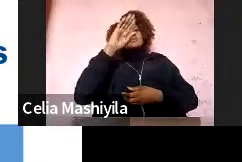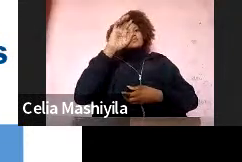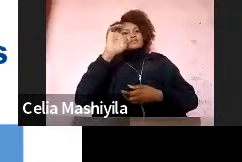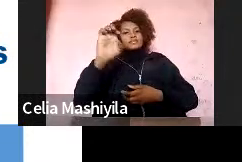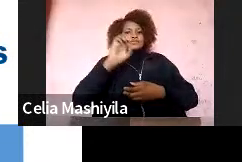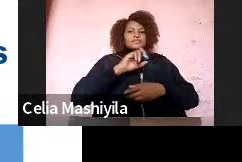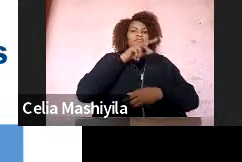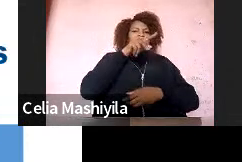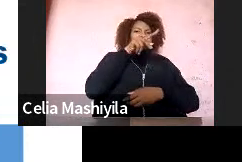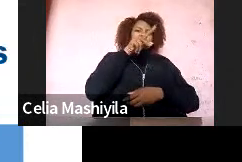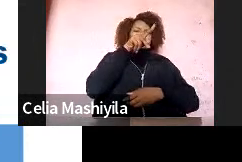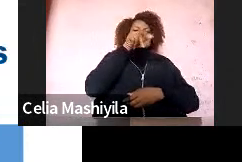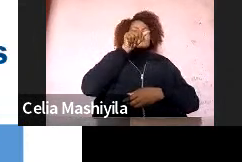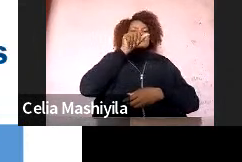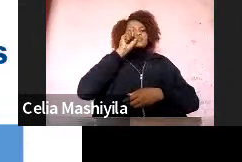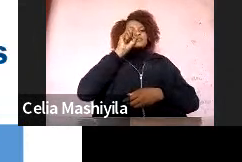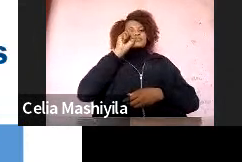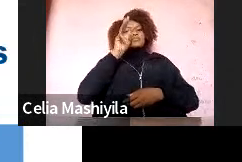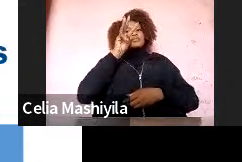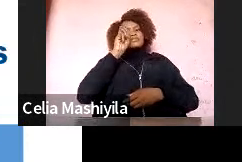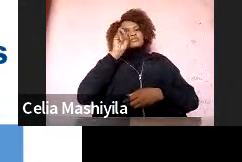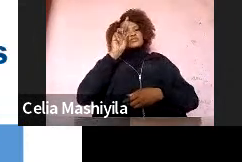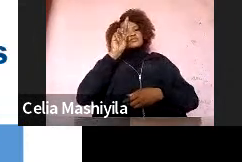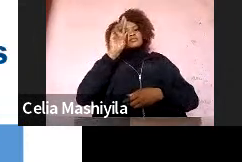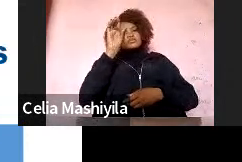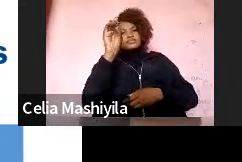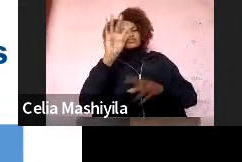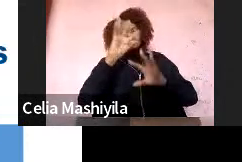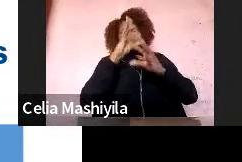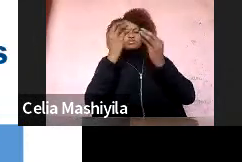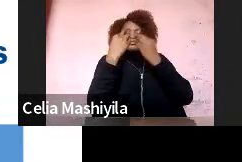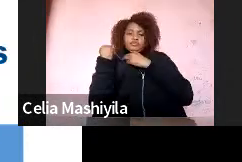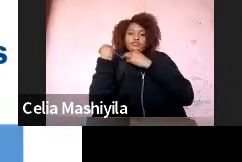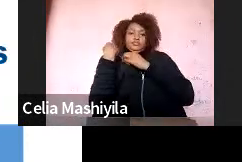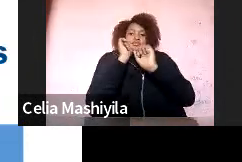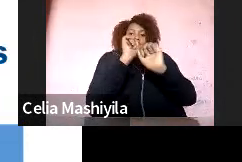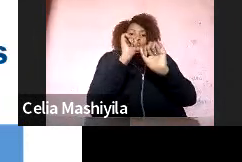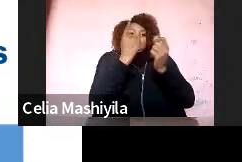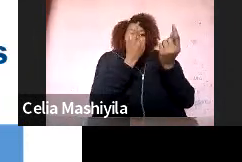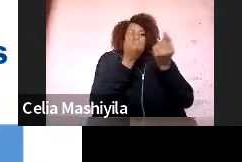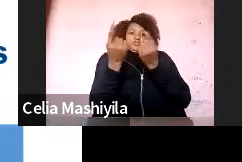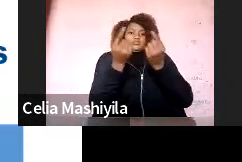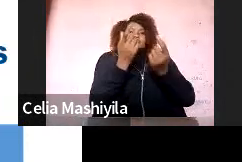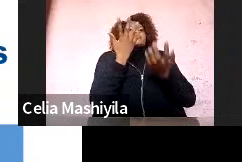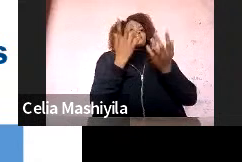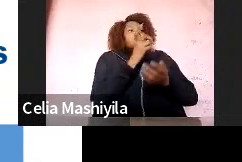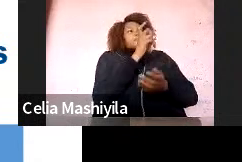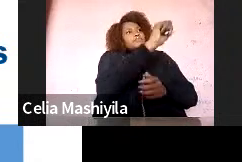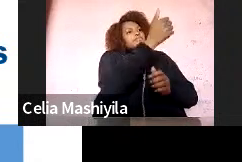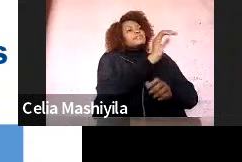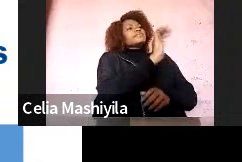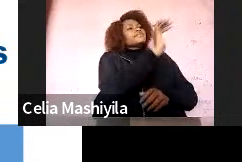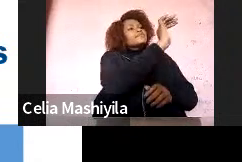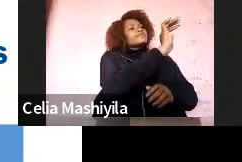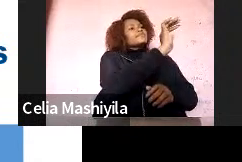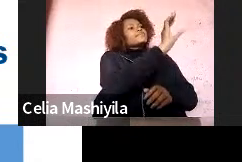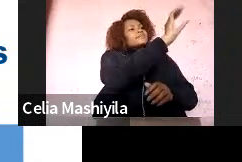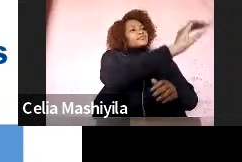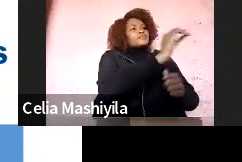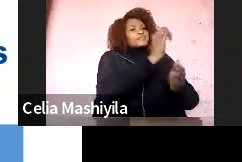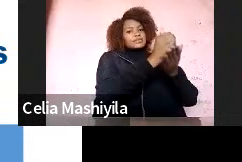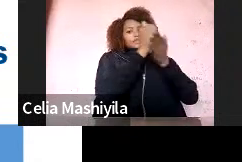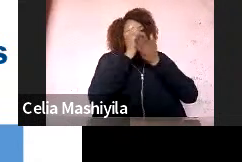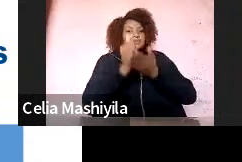your responsibility to do so. While you might even ask somebody to do it on your behalf, we are saying it will